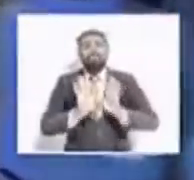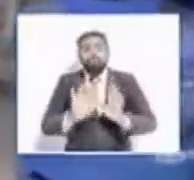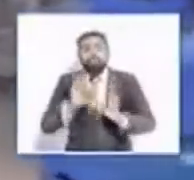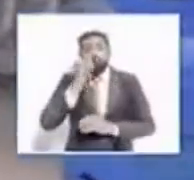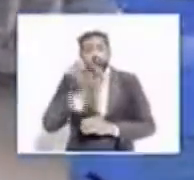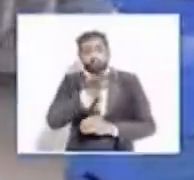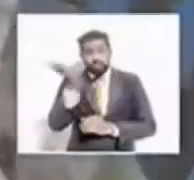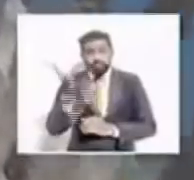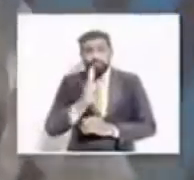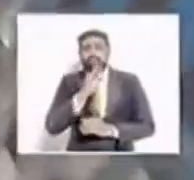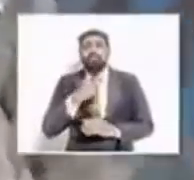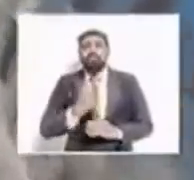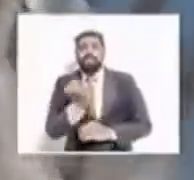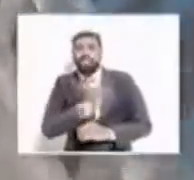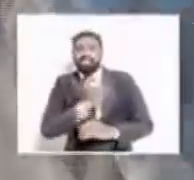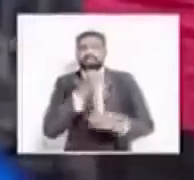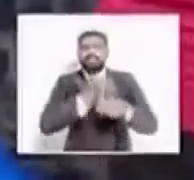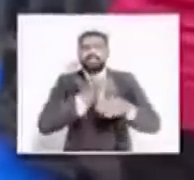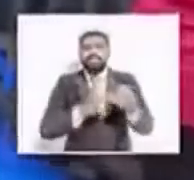well.